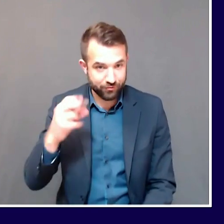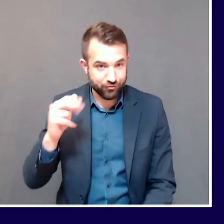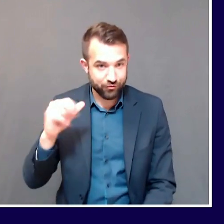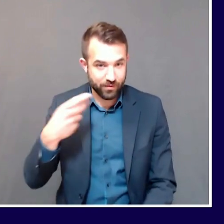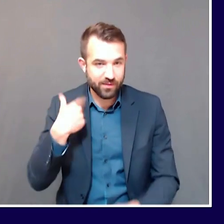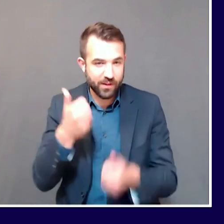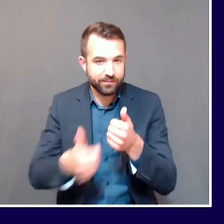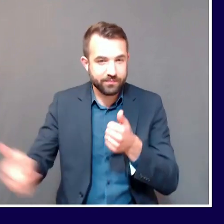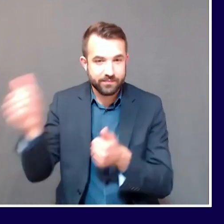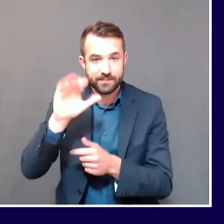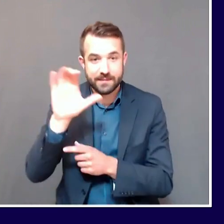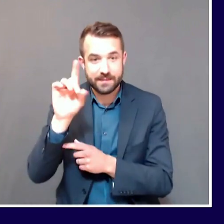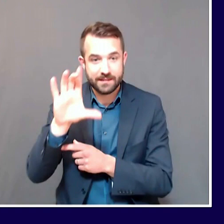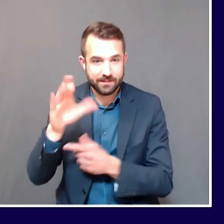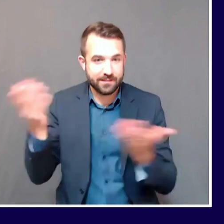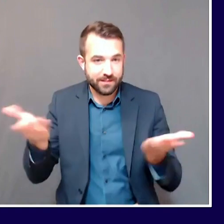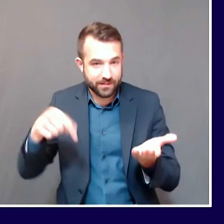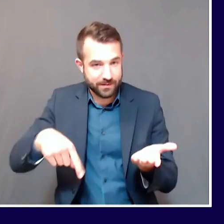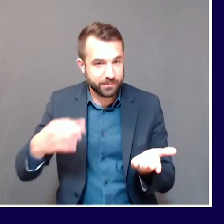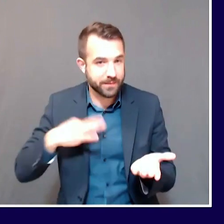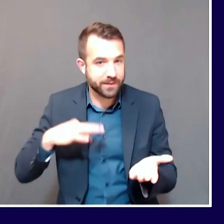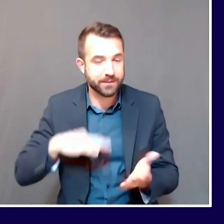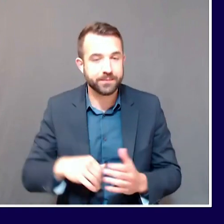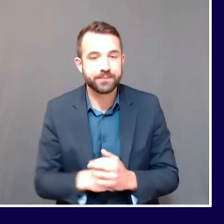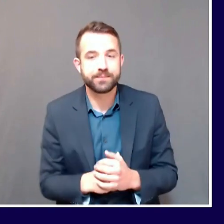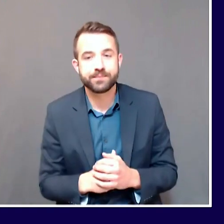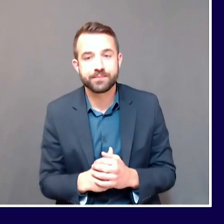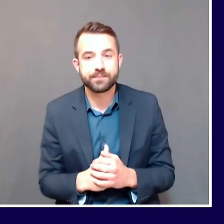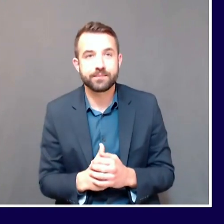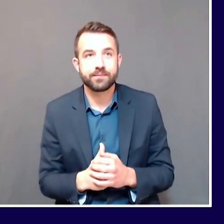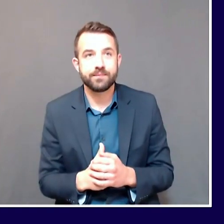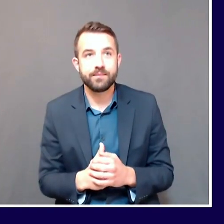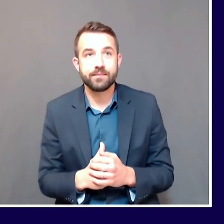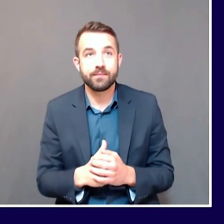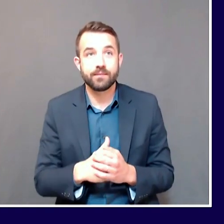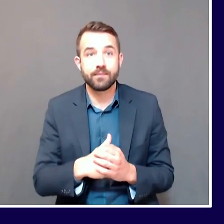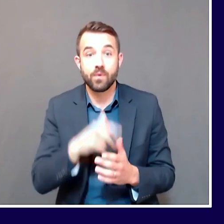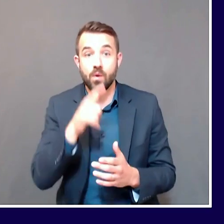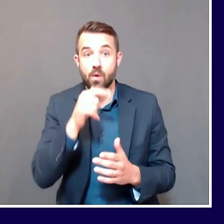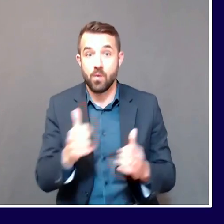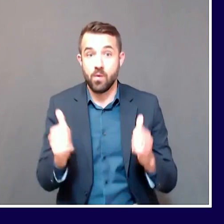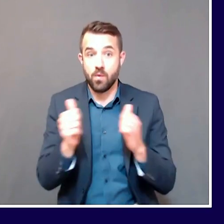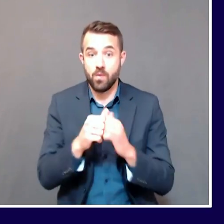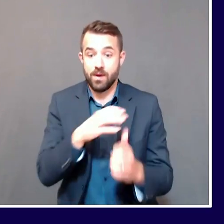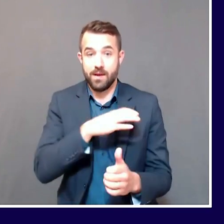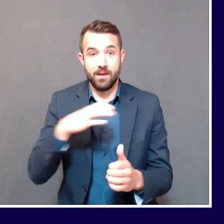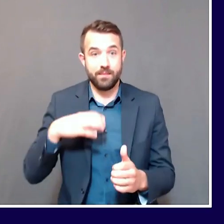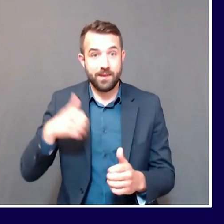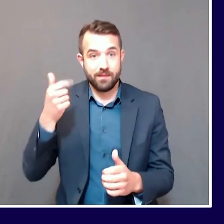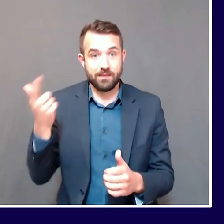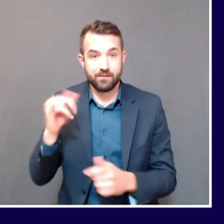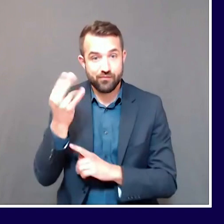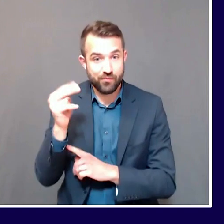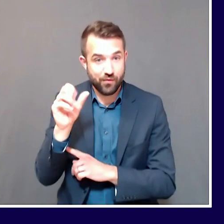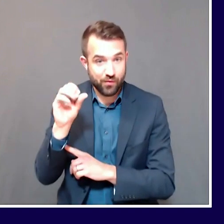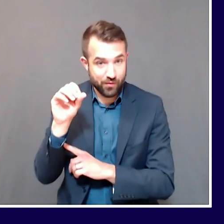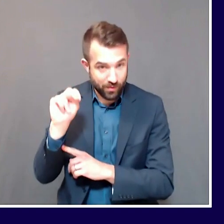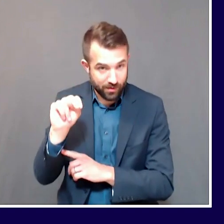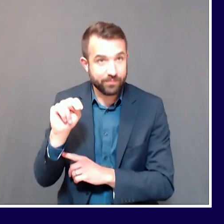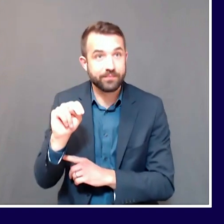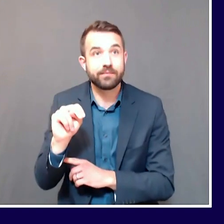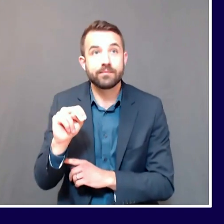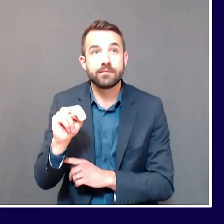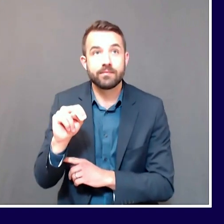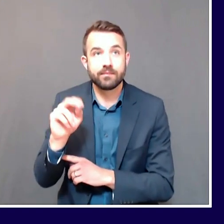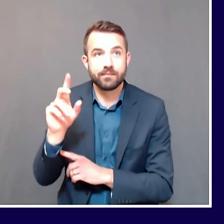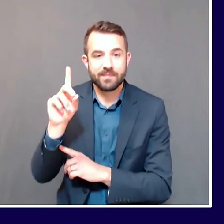Maine Center for Disease Control and Prevention. I'm joined this afternoon by Commissioner Heather Johnson of Maine's Department of Economic